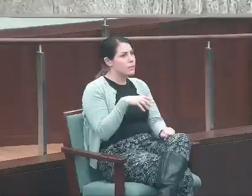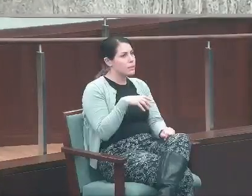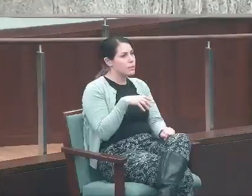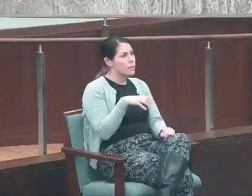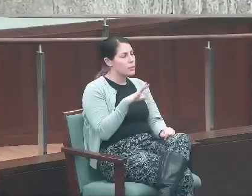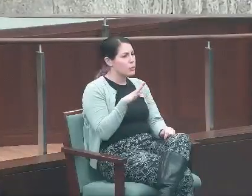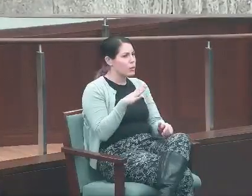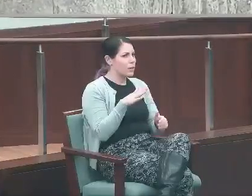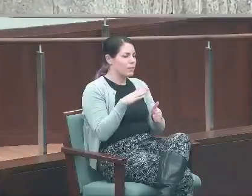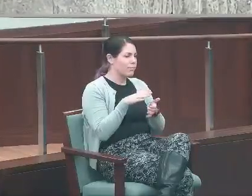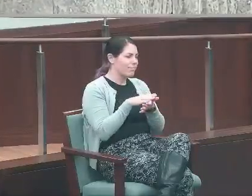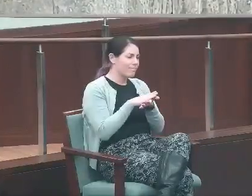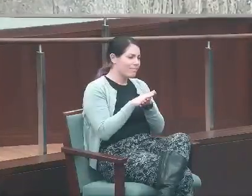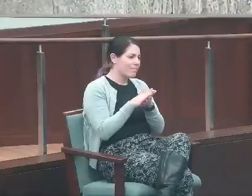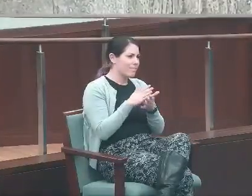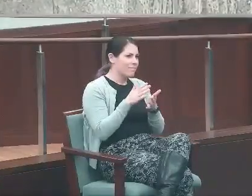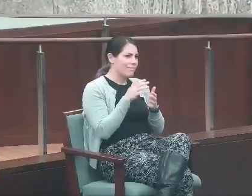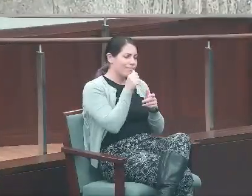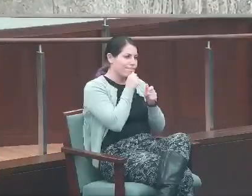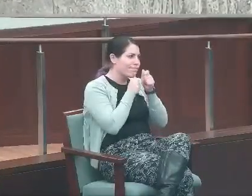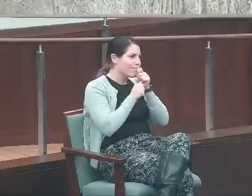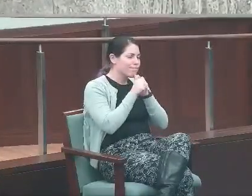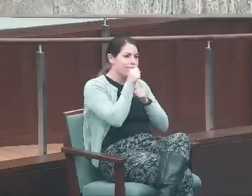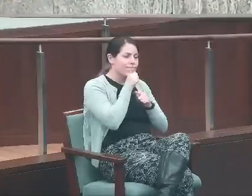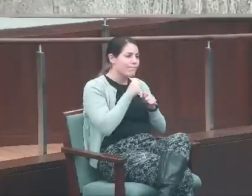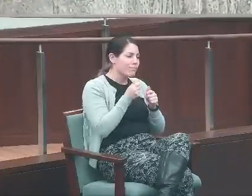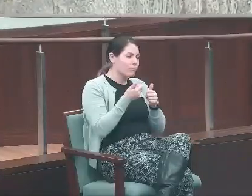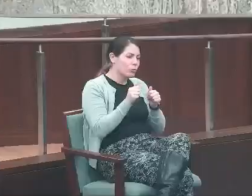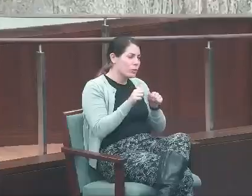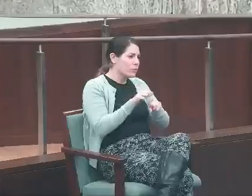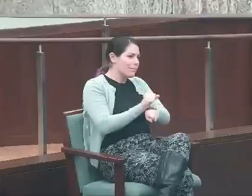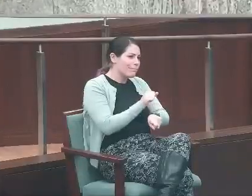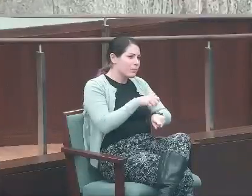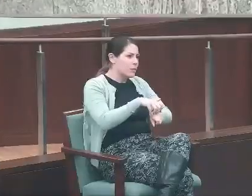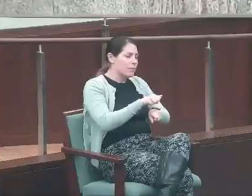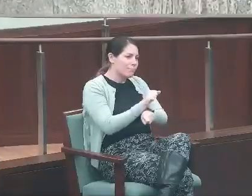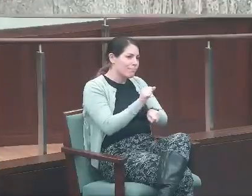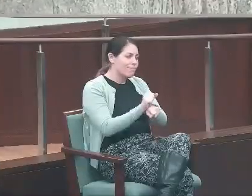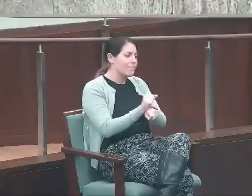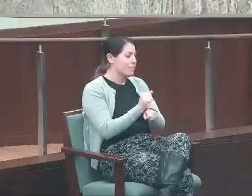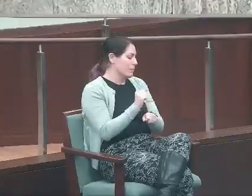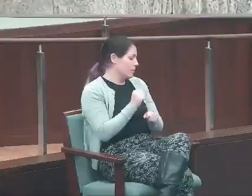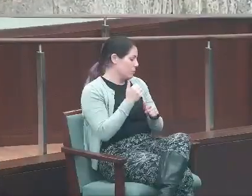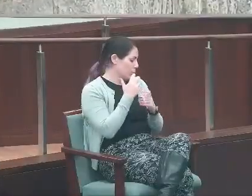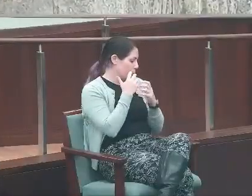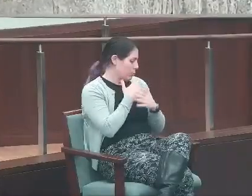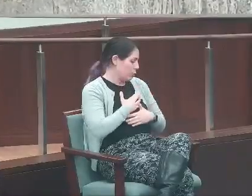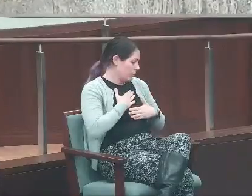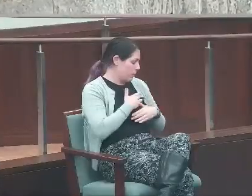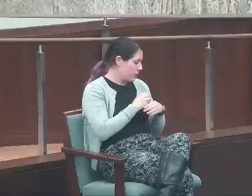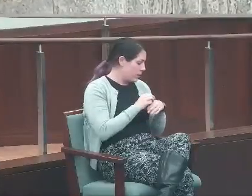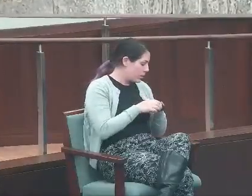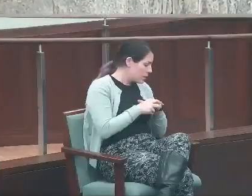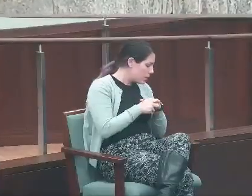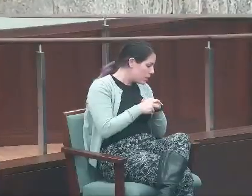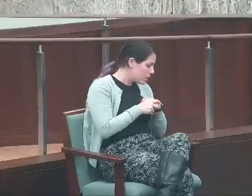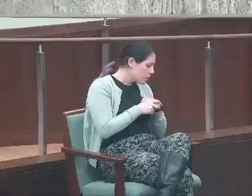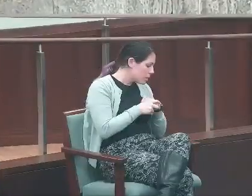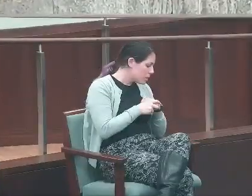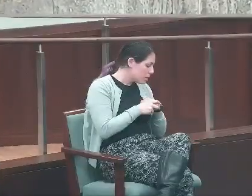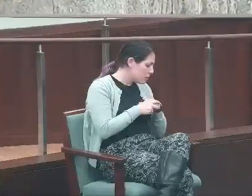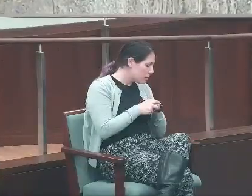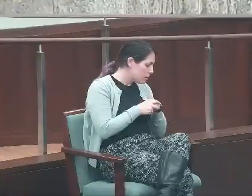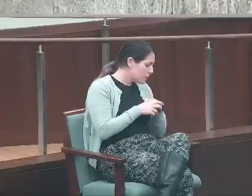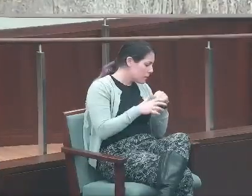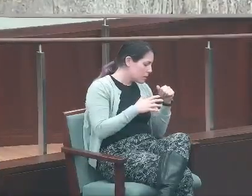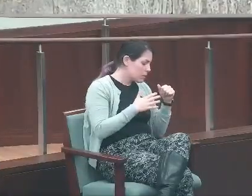tenacity, and it's been a pleasure working with you and getting to see that. I'm very pleased to